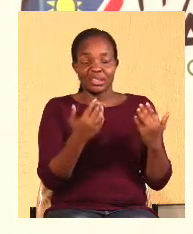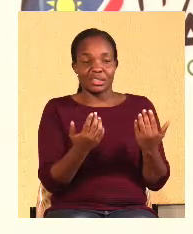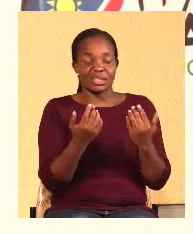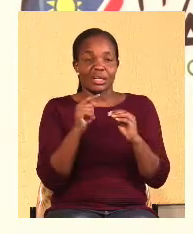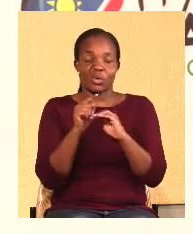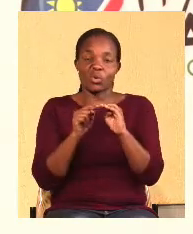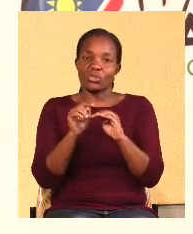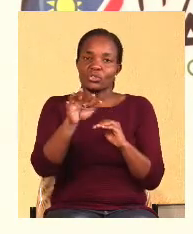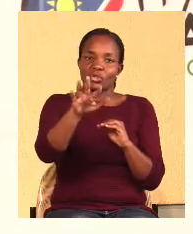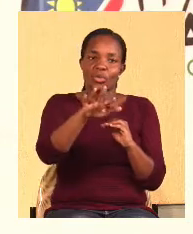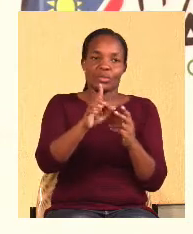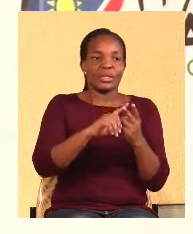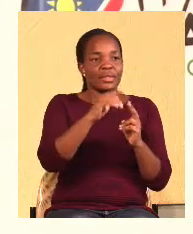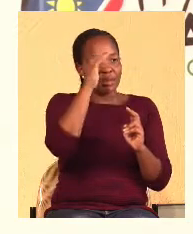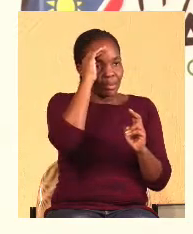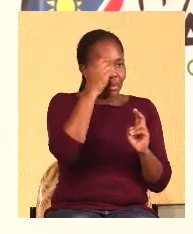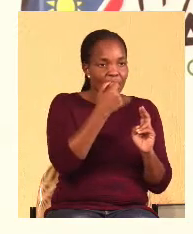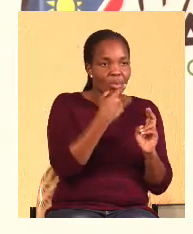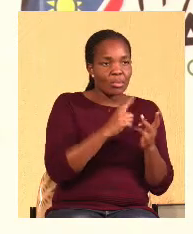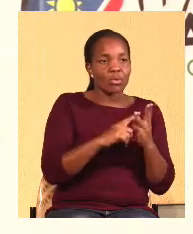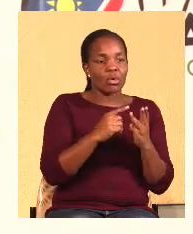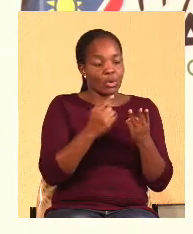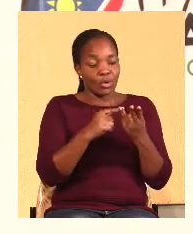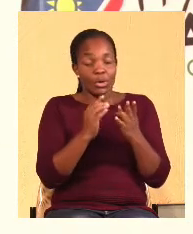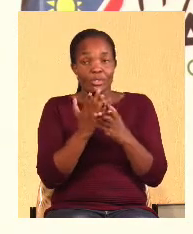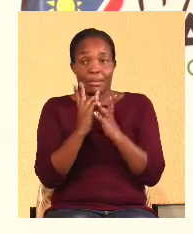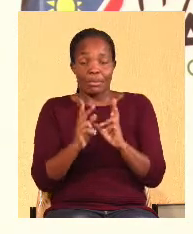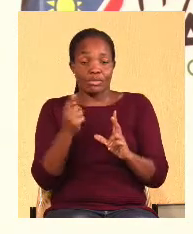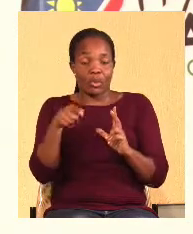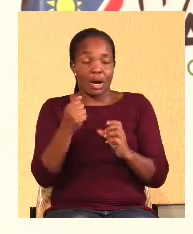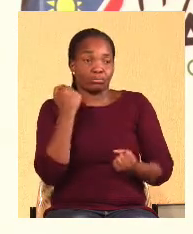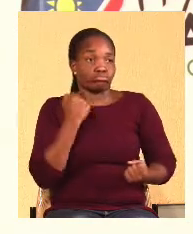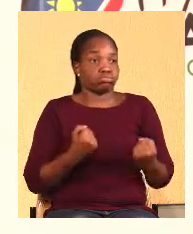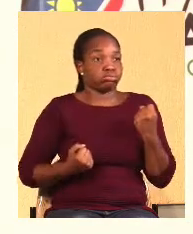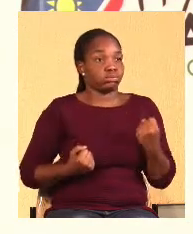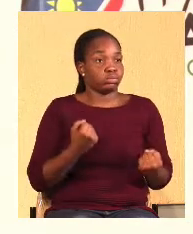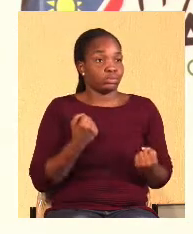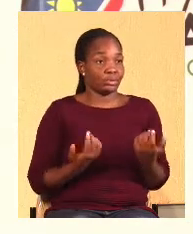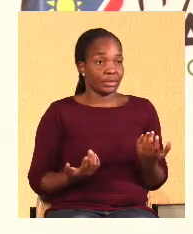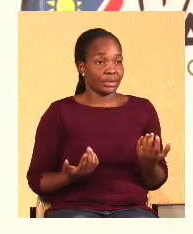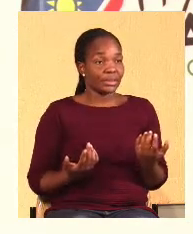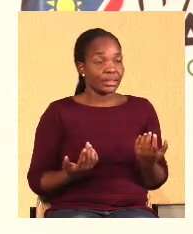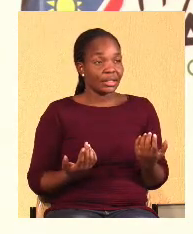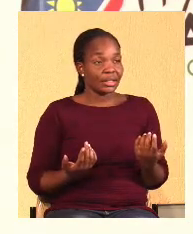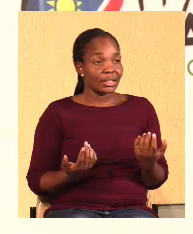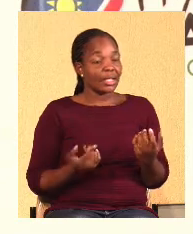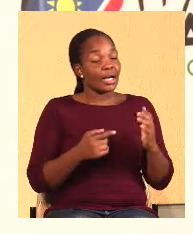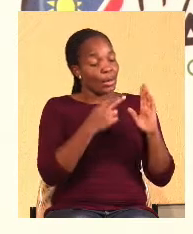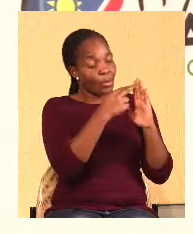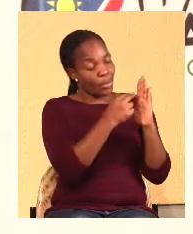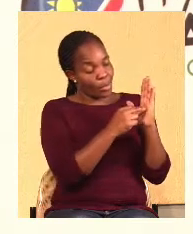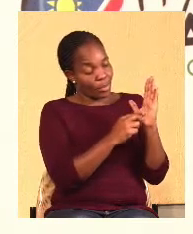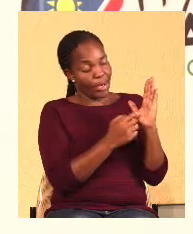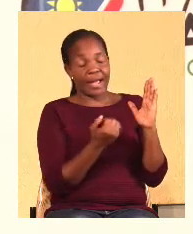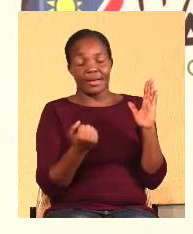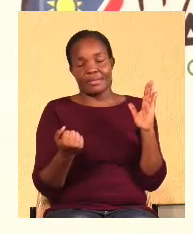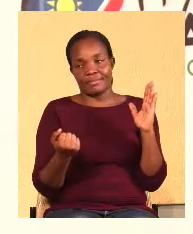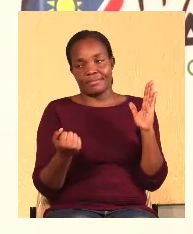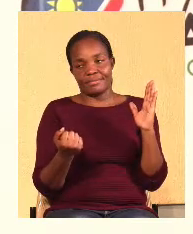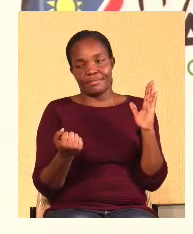shops or to go to the pharmacy or to go and exercise, there are limitations there that are put in the regulations for good reasons.